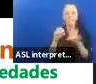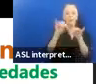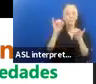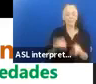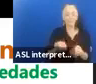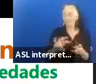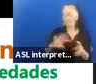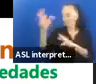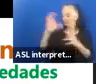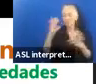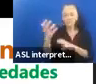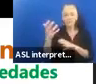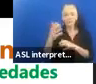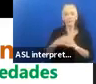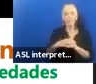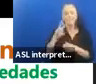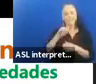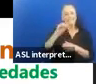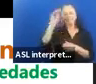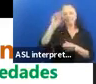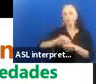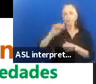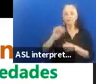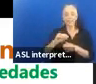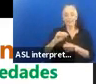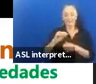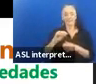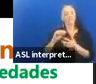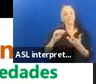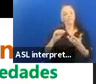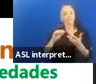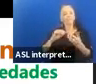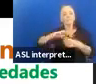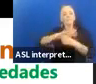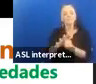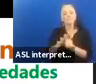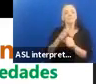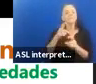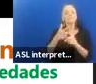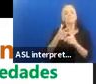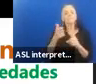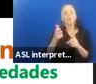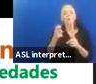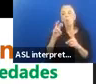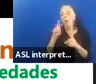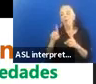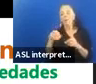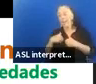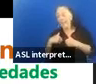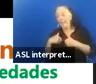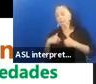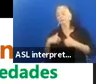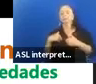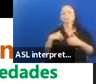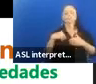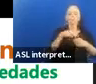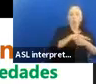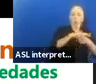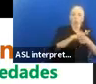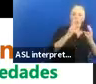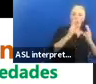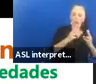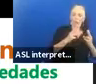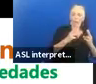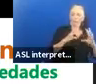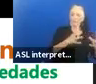60% of the novel human pathogens emerge by spilling from wild animals into local human populations. And if